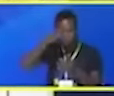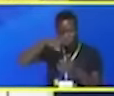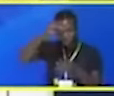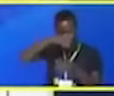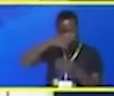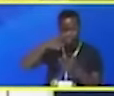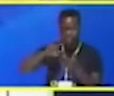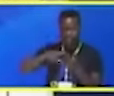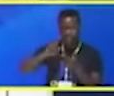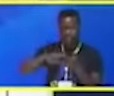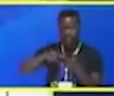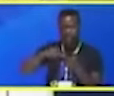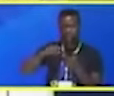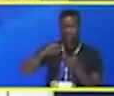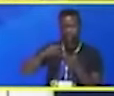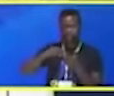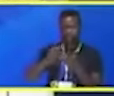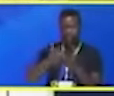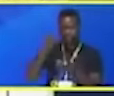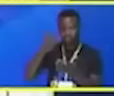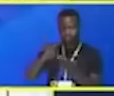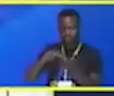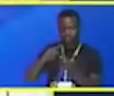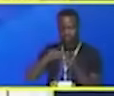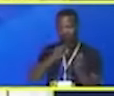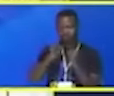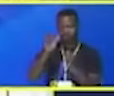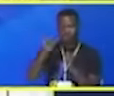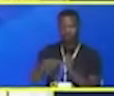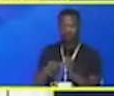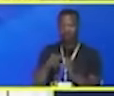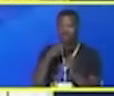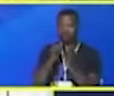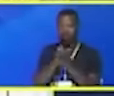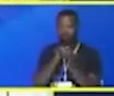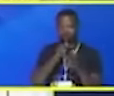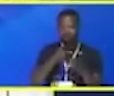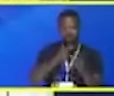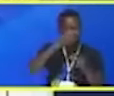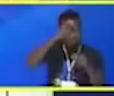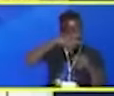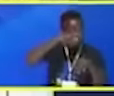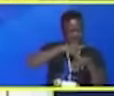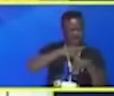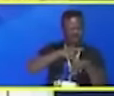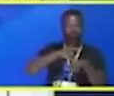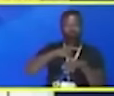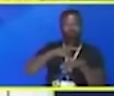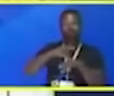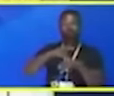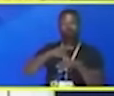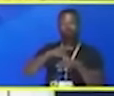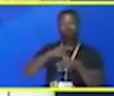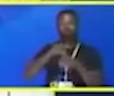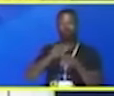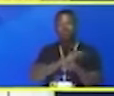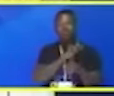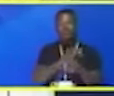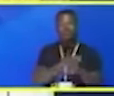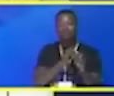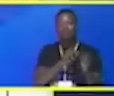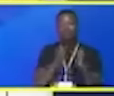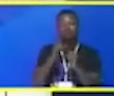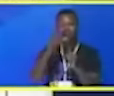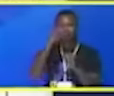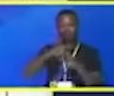of glory. But this is not where I'm teaching. It says, let not the wise man glory in his wisdom. Let not the mighty man or the powerful